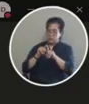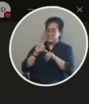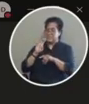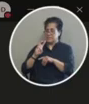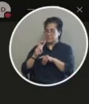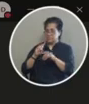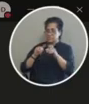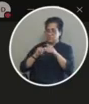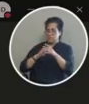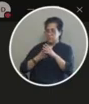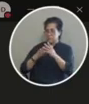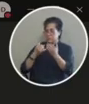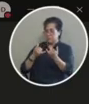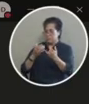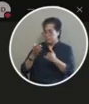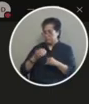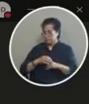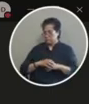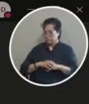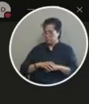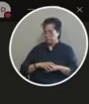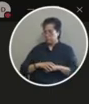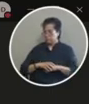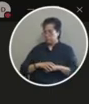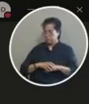and you may begin speaking.